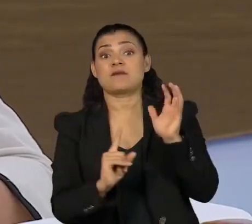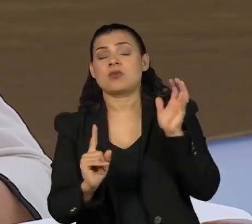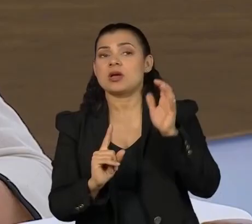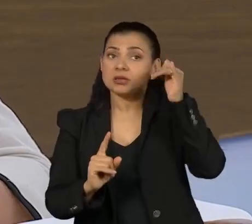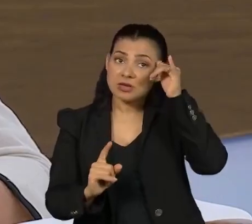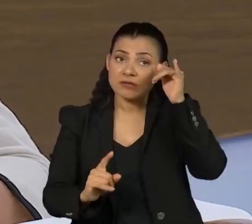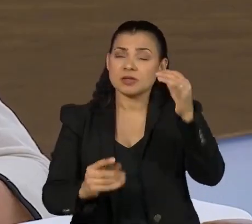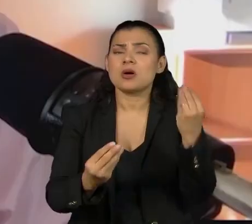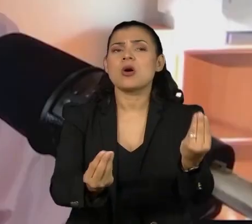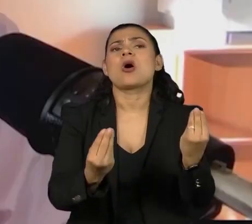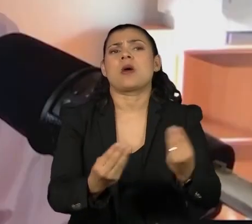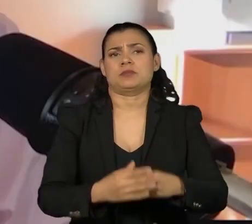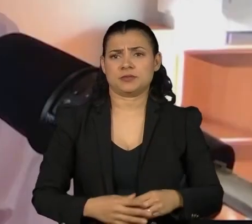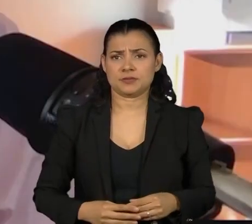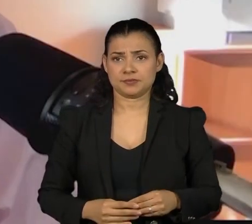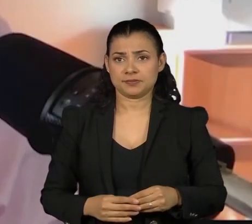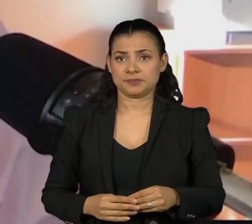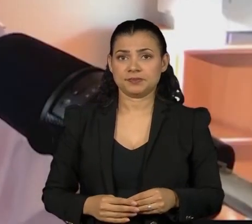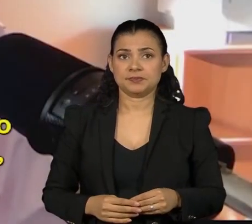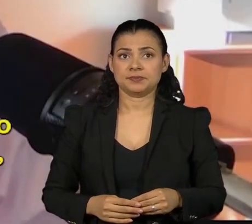a isso?